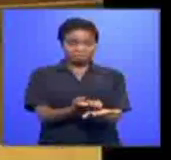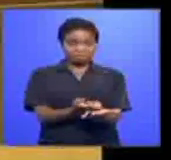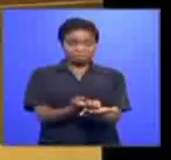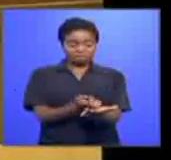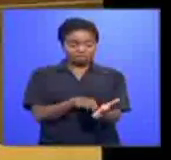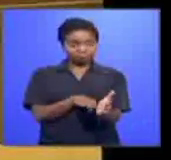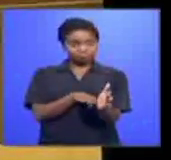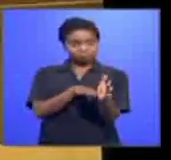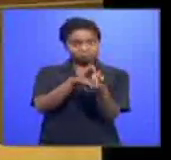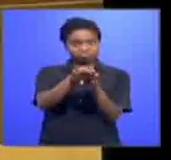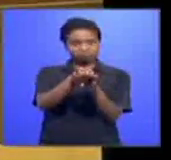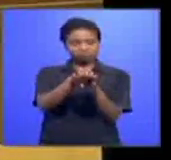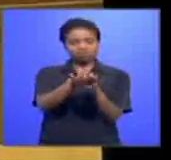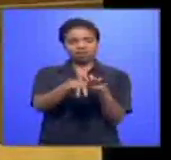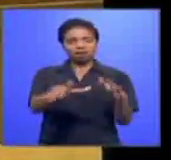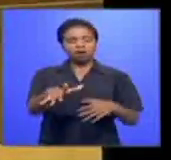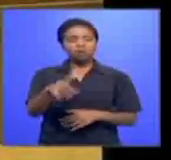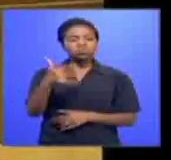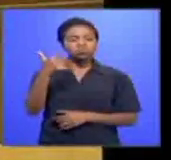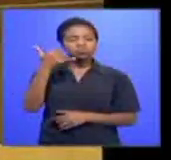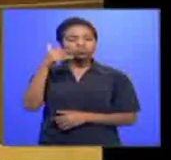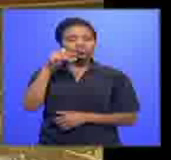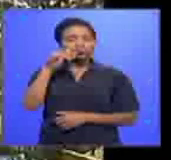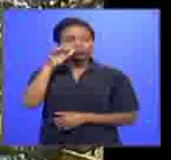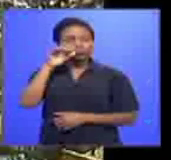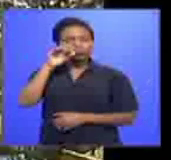embargo against Cuba.